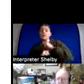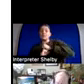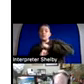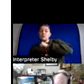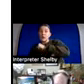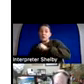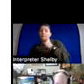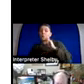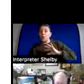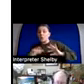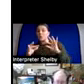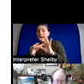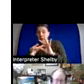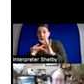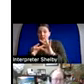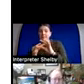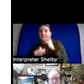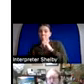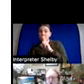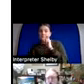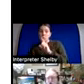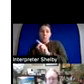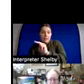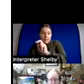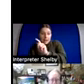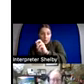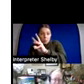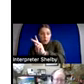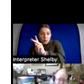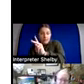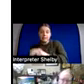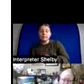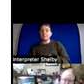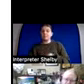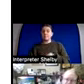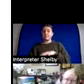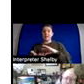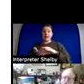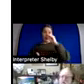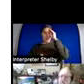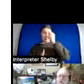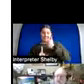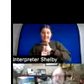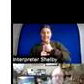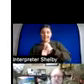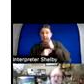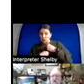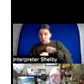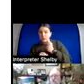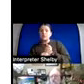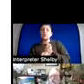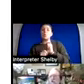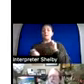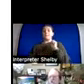a network network and learning is the creation or manipulation of those